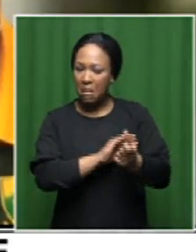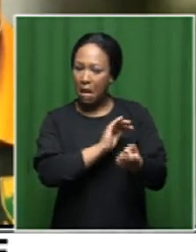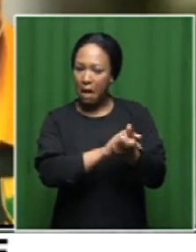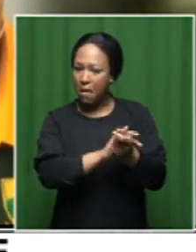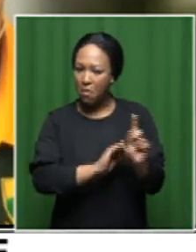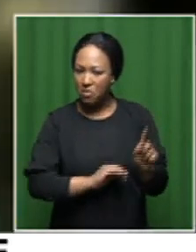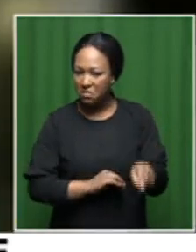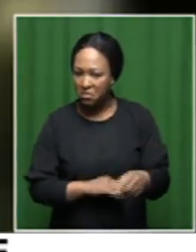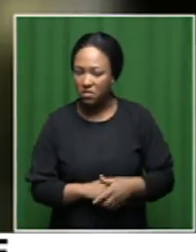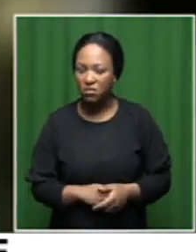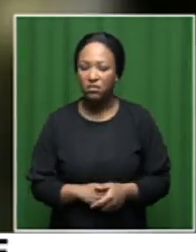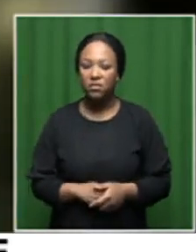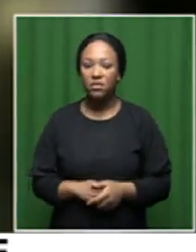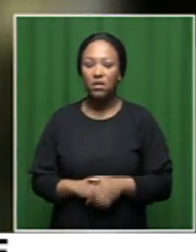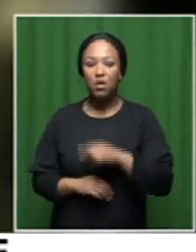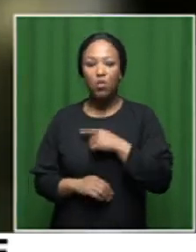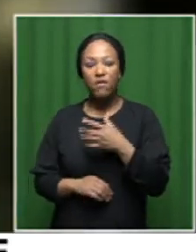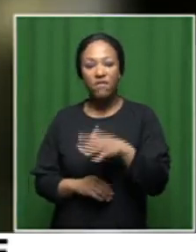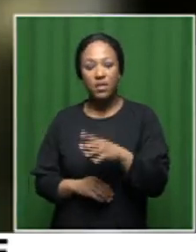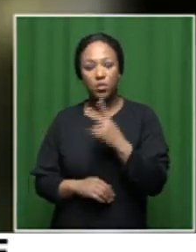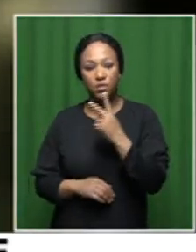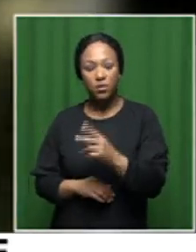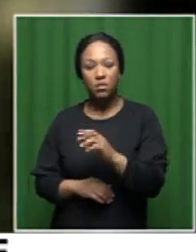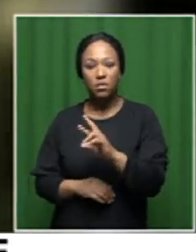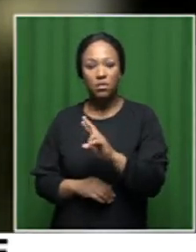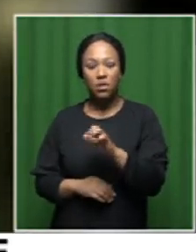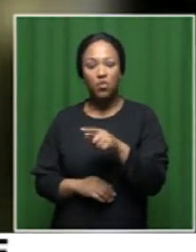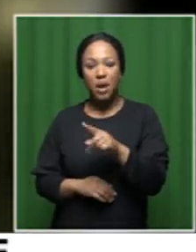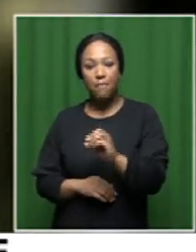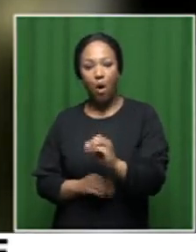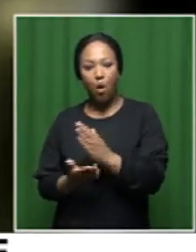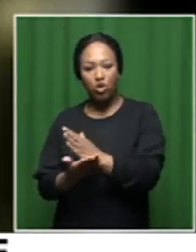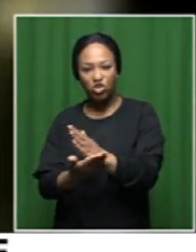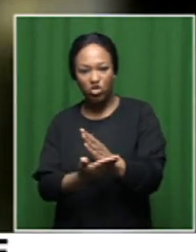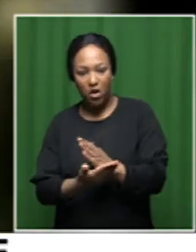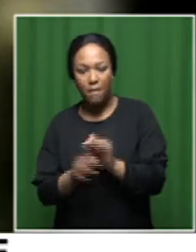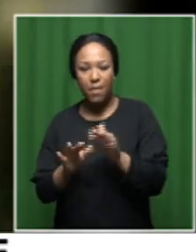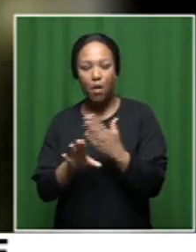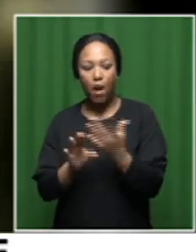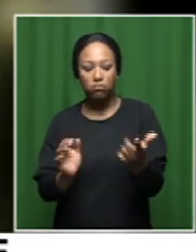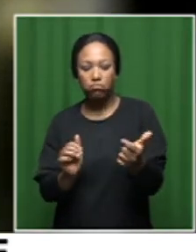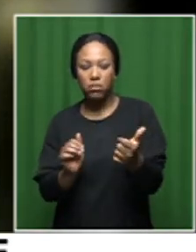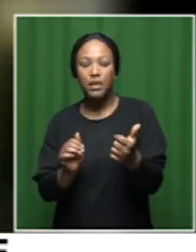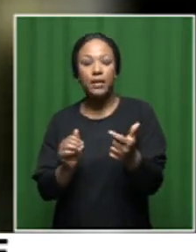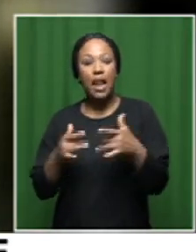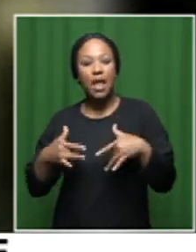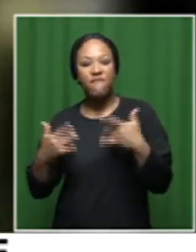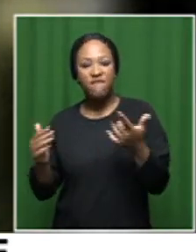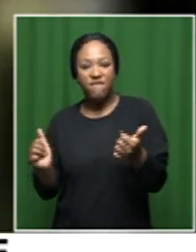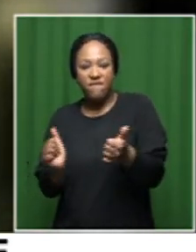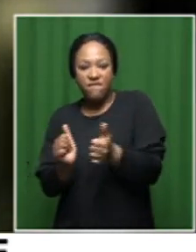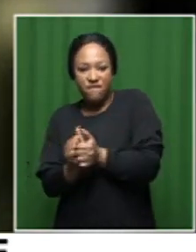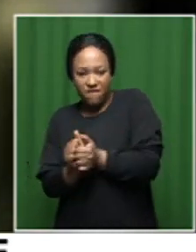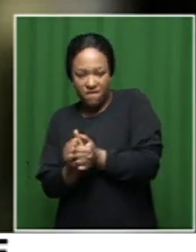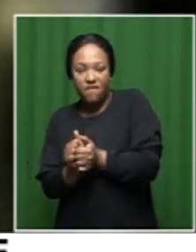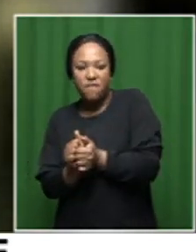Trends in terms of the rental market, we're seeing a lot of rental sharing, co-sharing and co-living, young professionals moving to